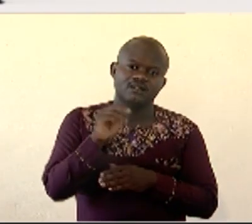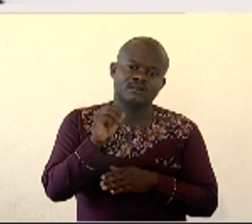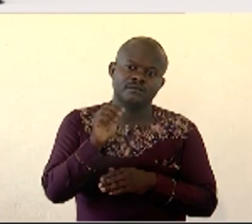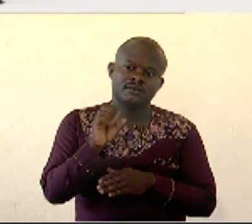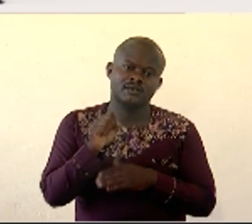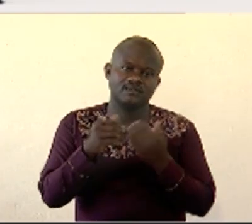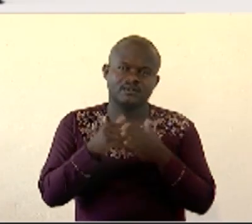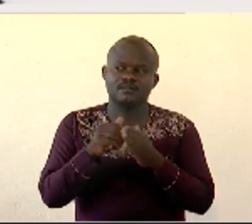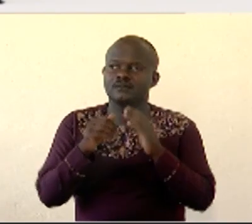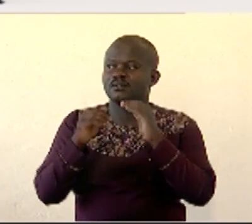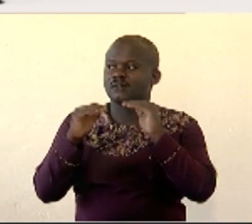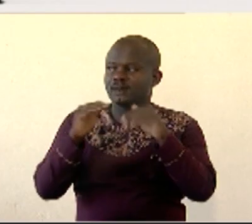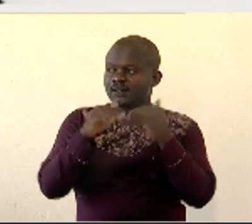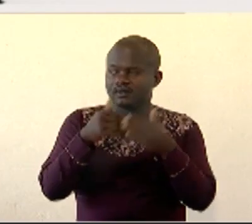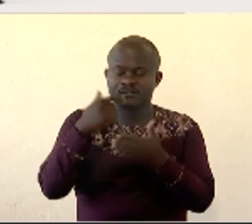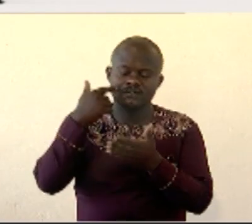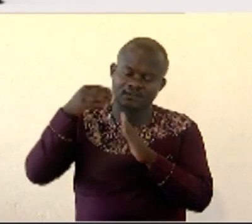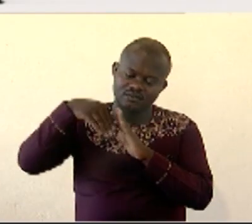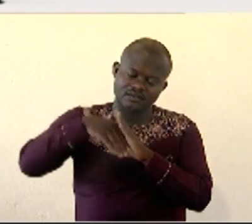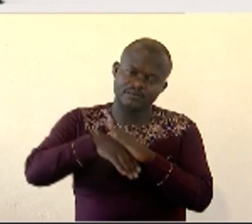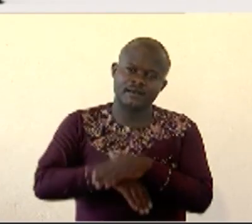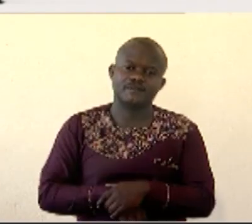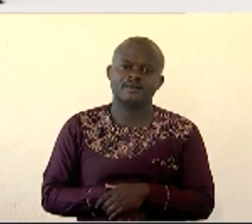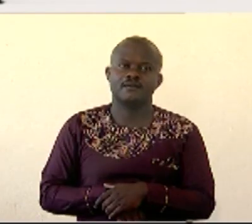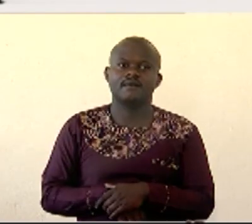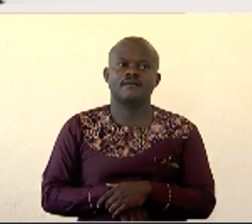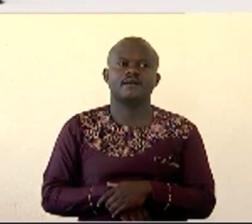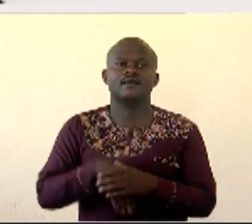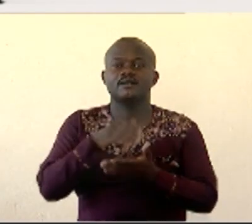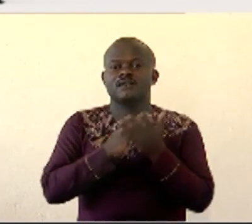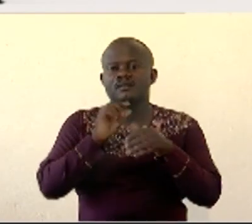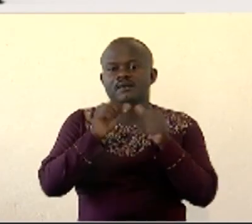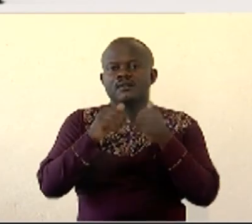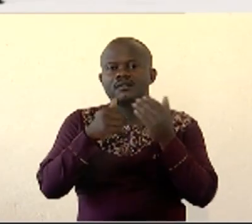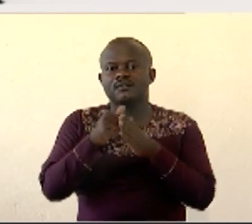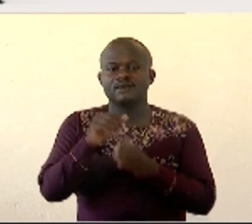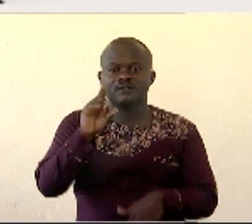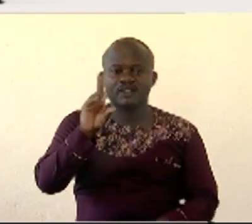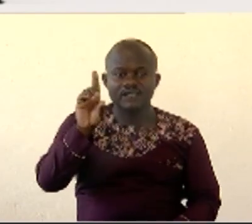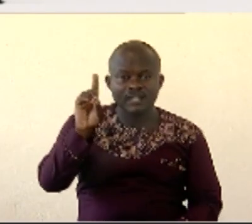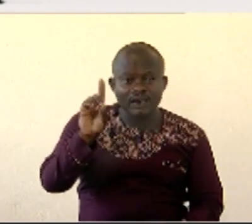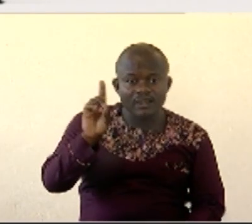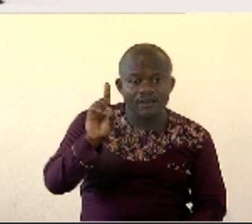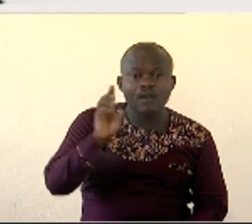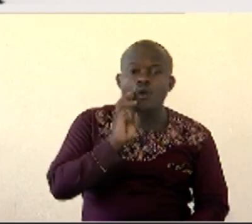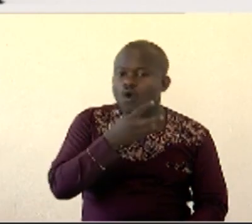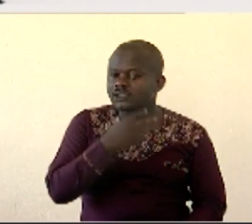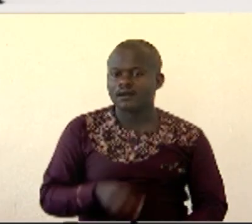Therefore, the rate of photosynthesis declines. Let me talk about another factor, which is factor D, which is